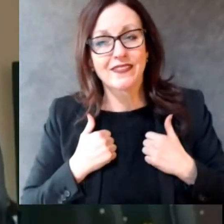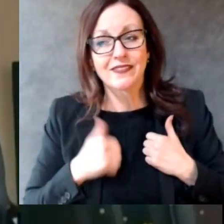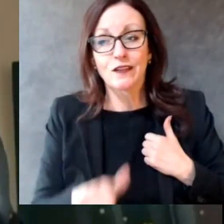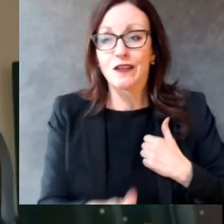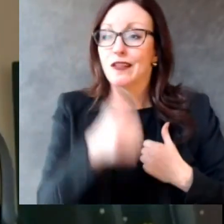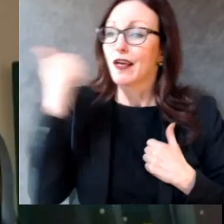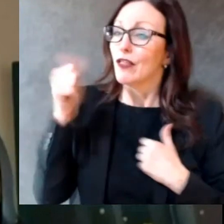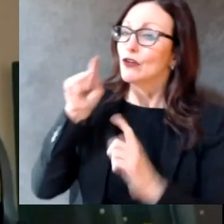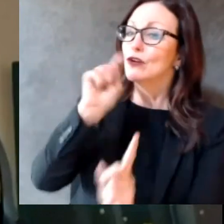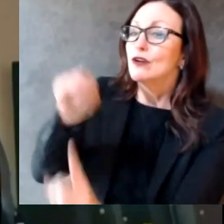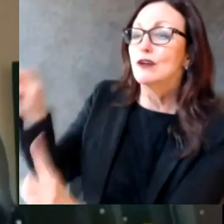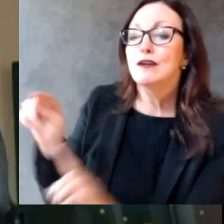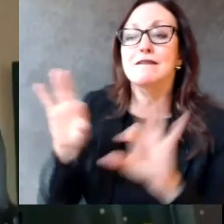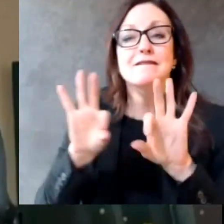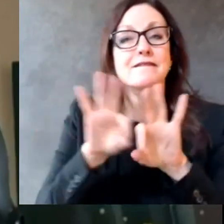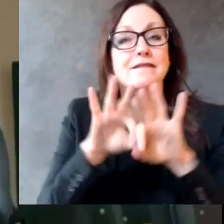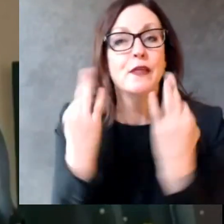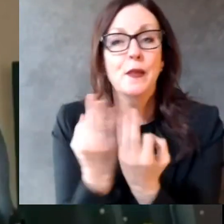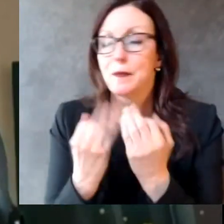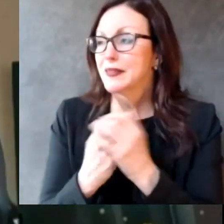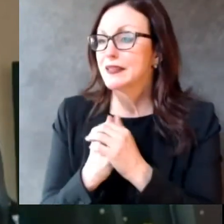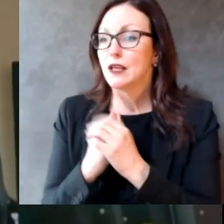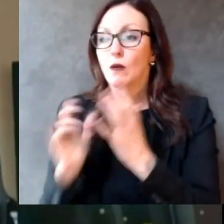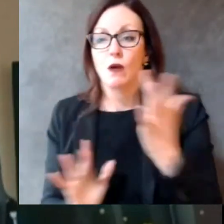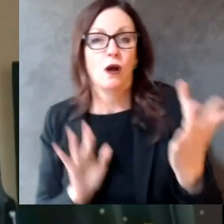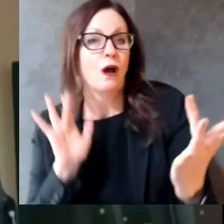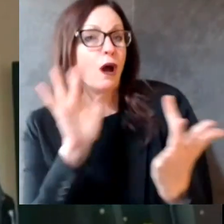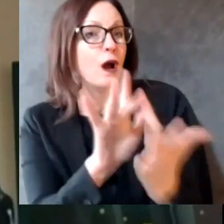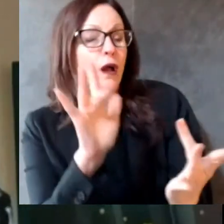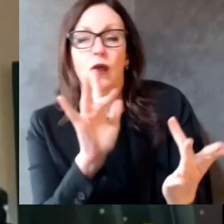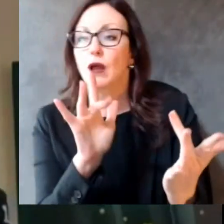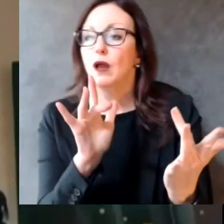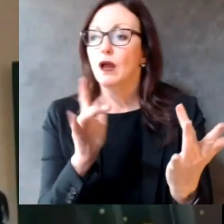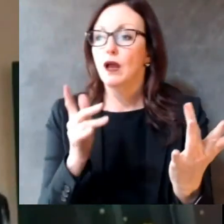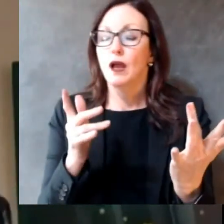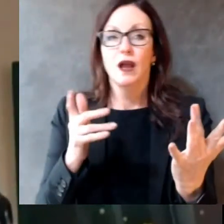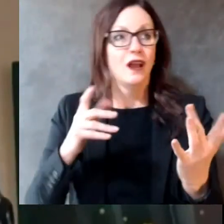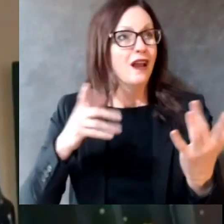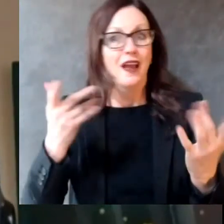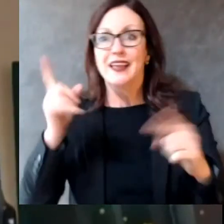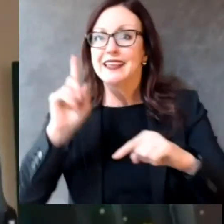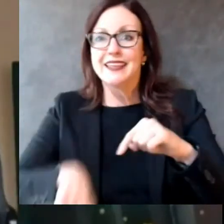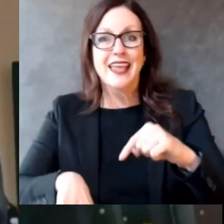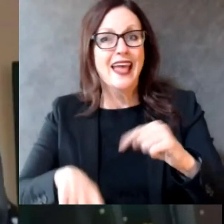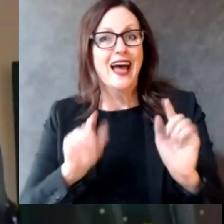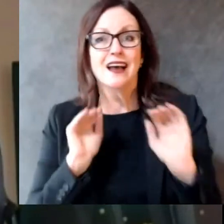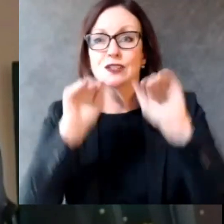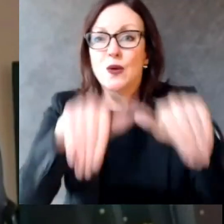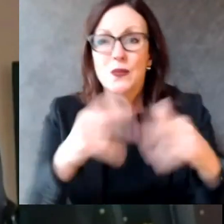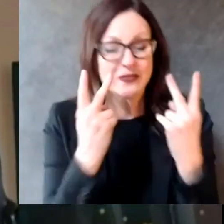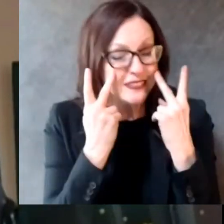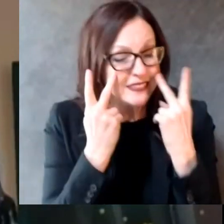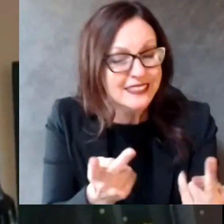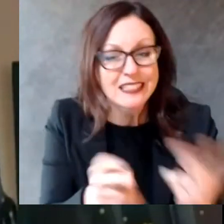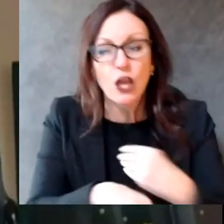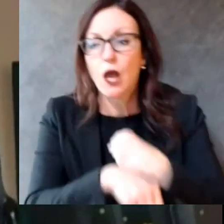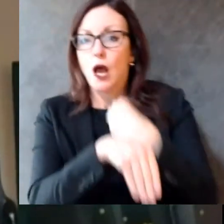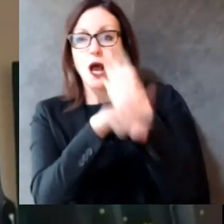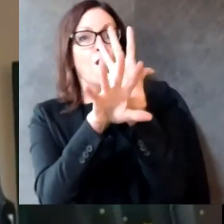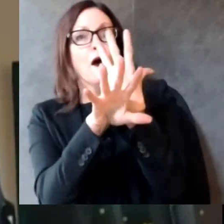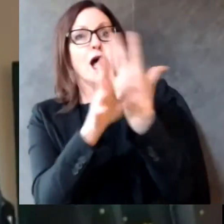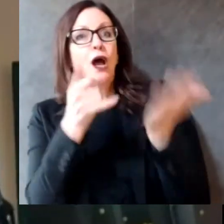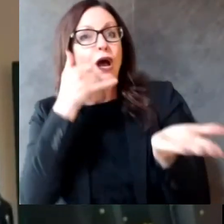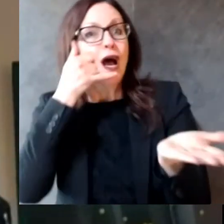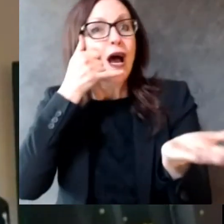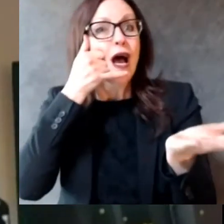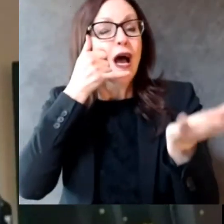interact, changes to where we go and what precautions we take. And after this long, I know it can feel